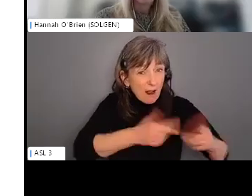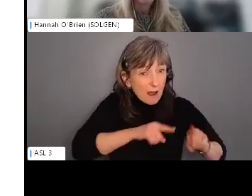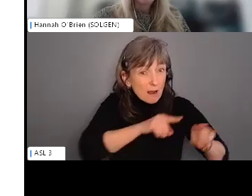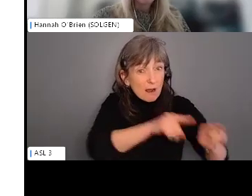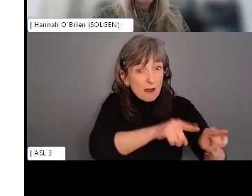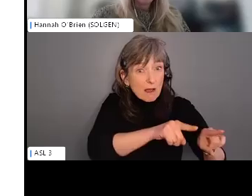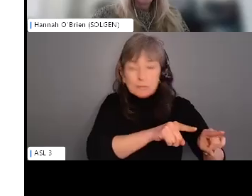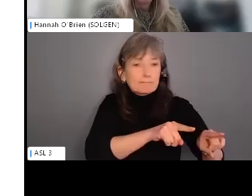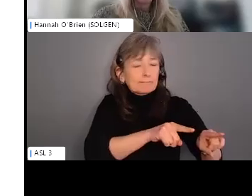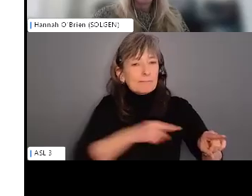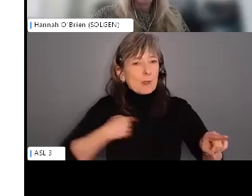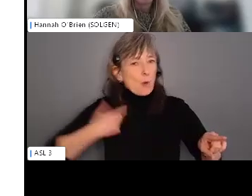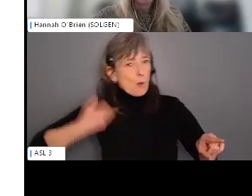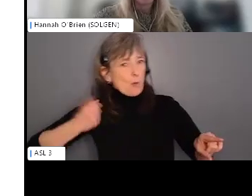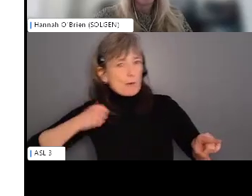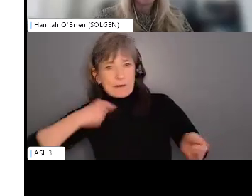cases